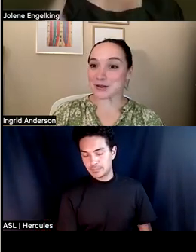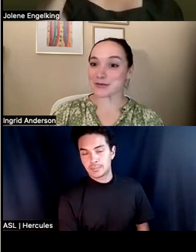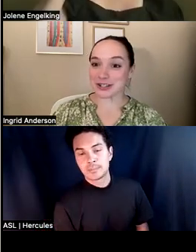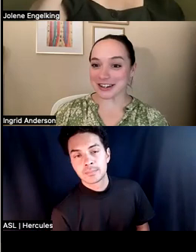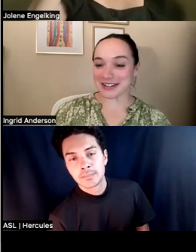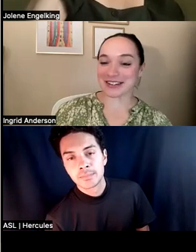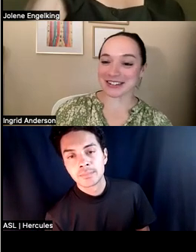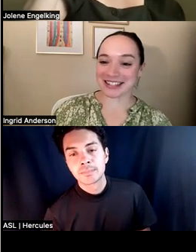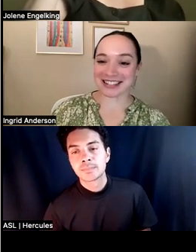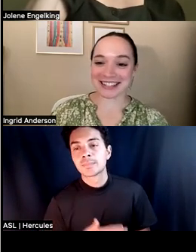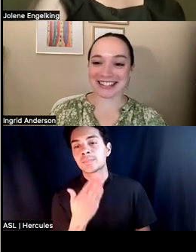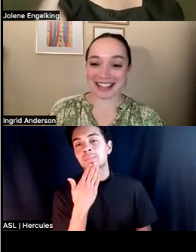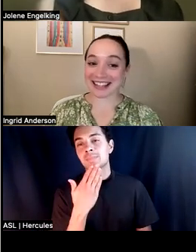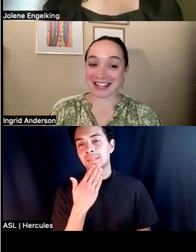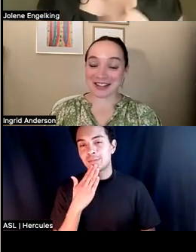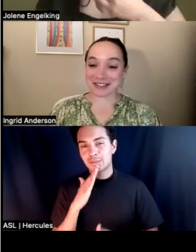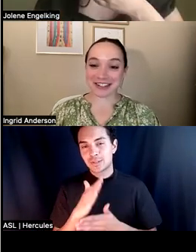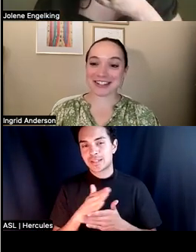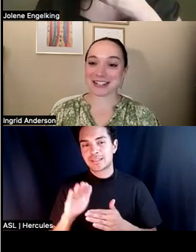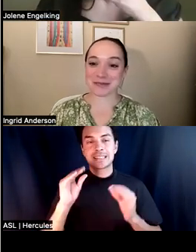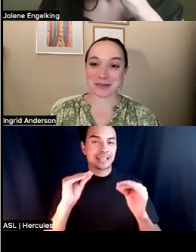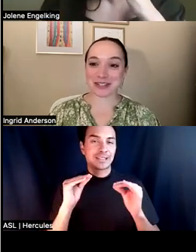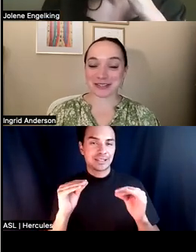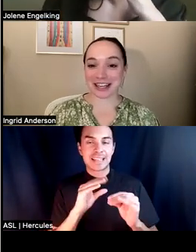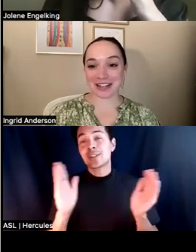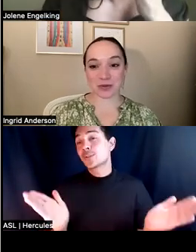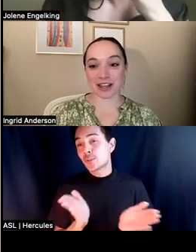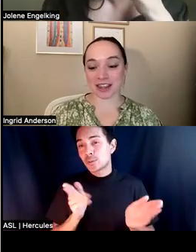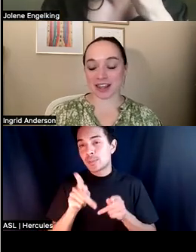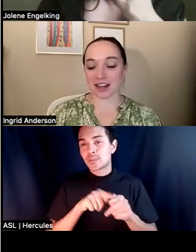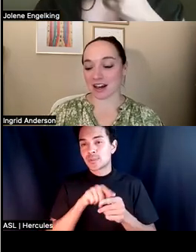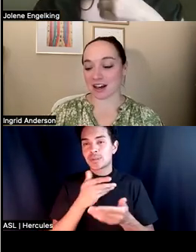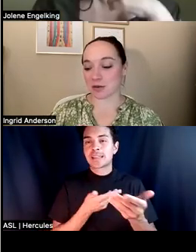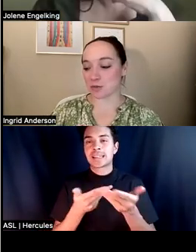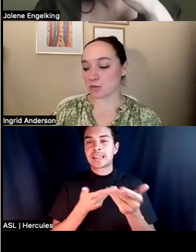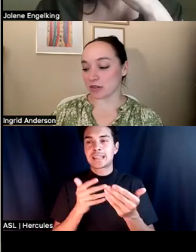Thank you for sharing about your teachings, and thank you for encouraging people to engage with